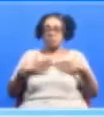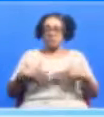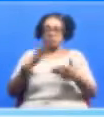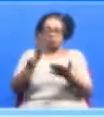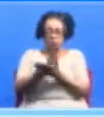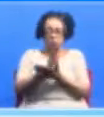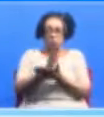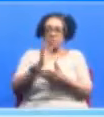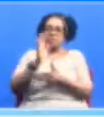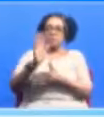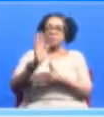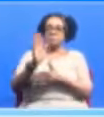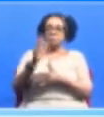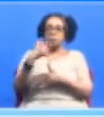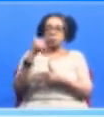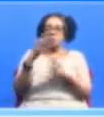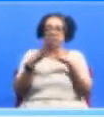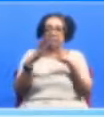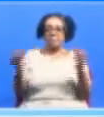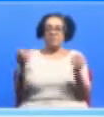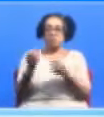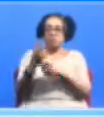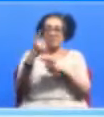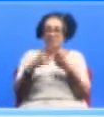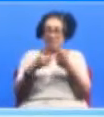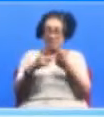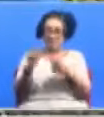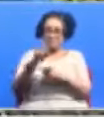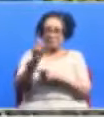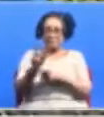who has been missing for 12 years.